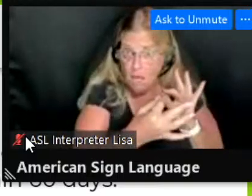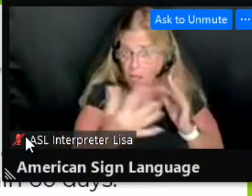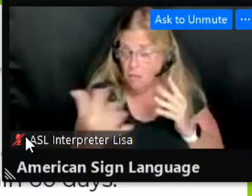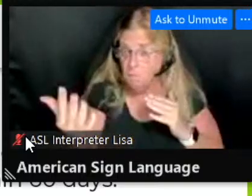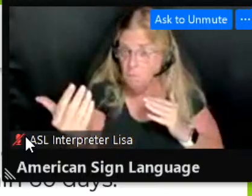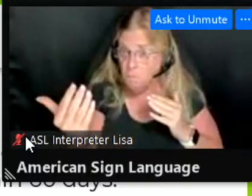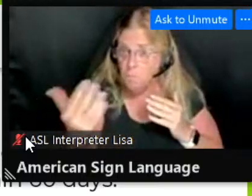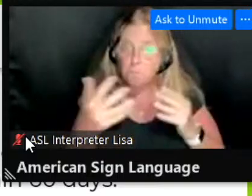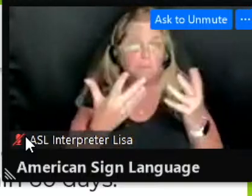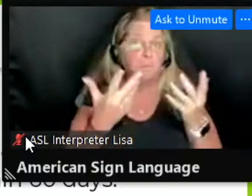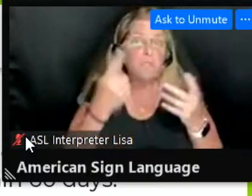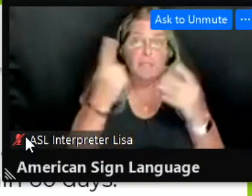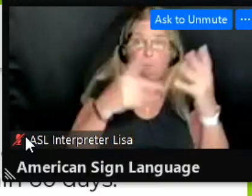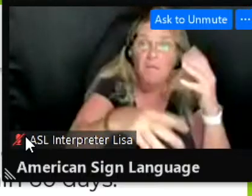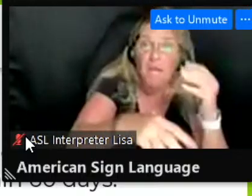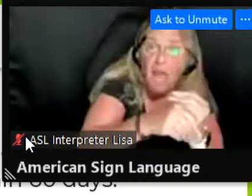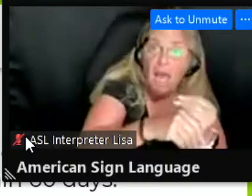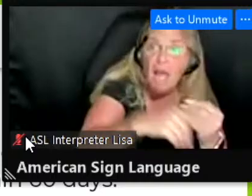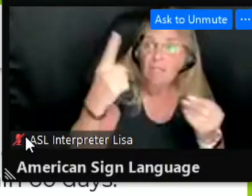additions, subtractions,